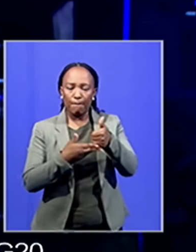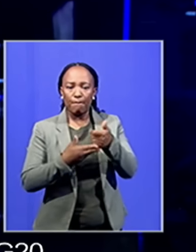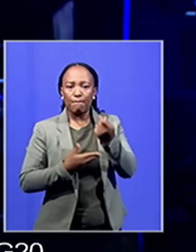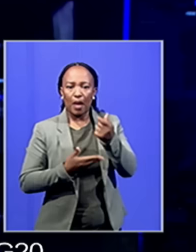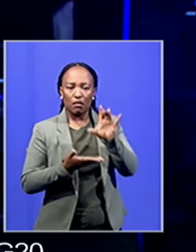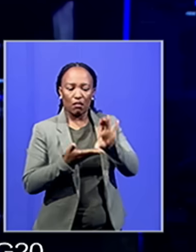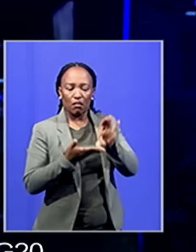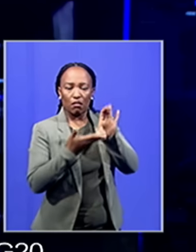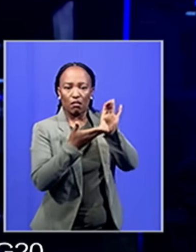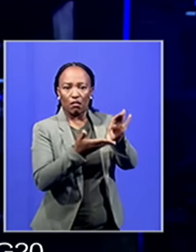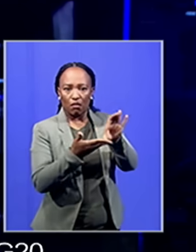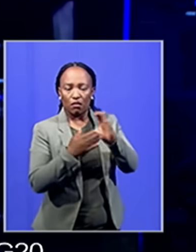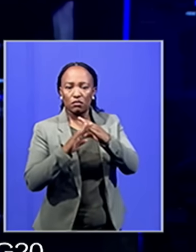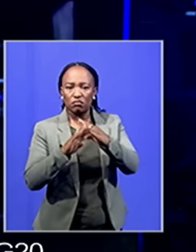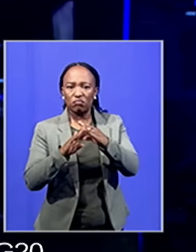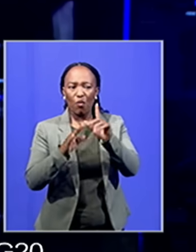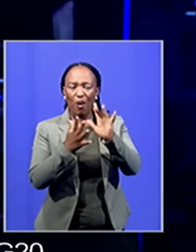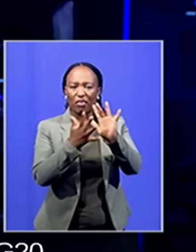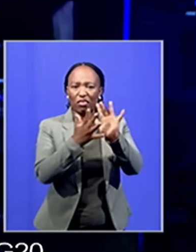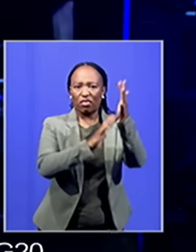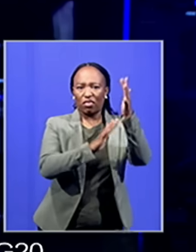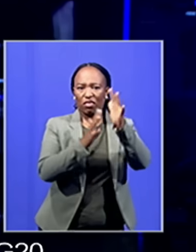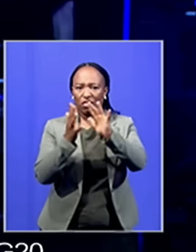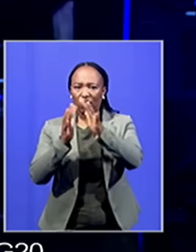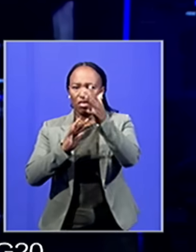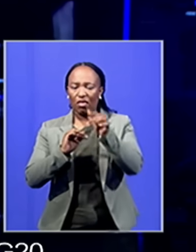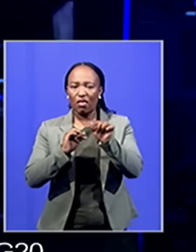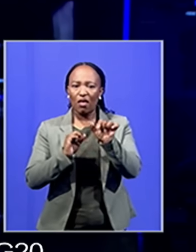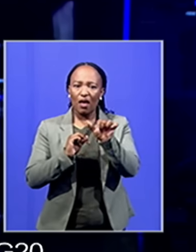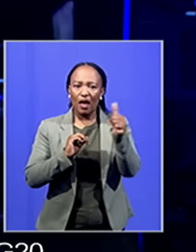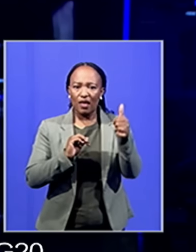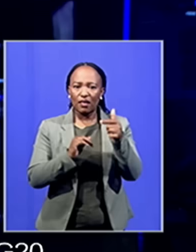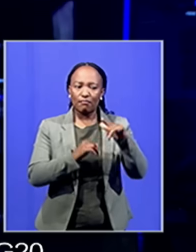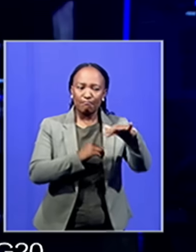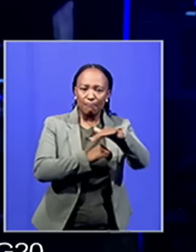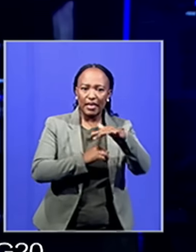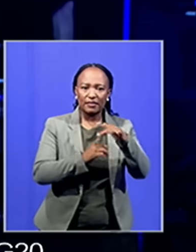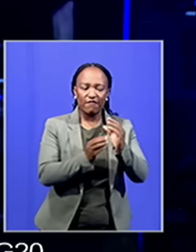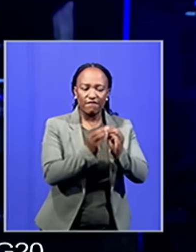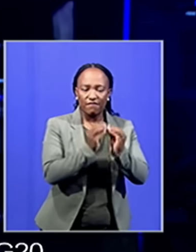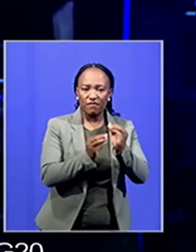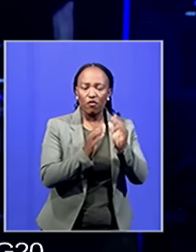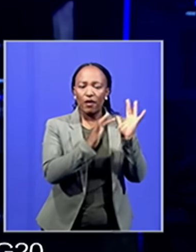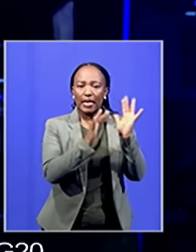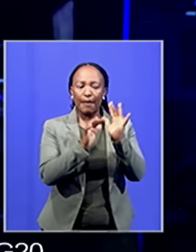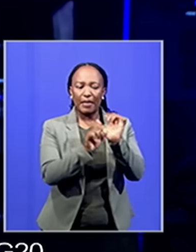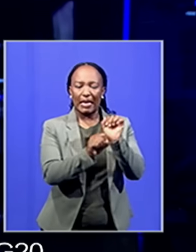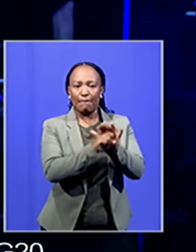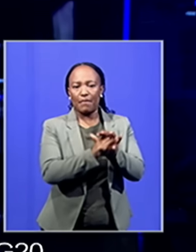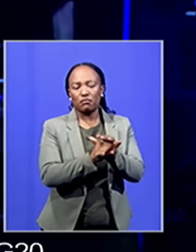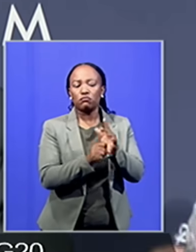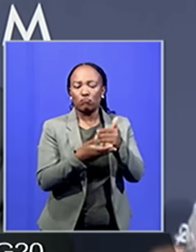thibela dikoduwa e ka sitana le ka ho botjha ya dibaka tse angweng ke diphetoho tsa climate.